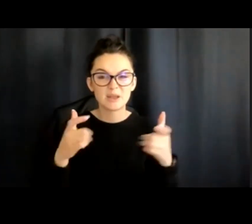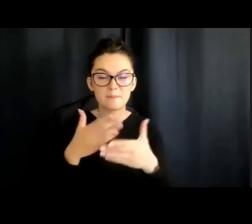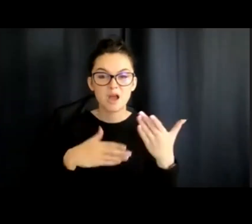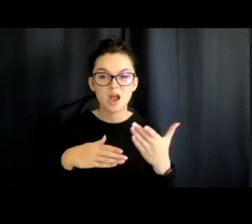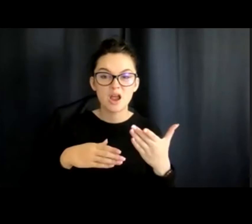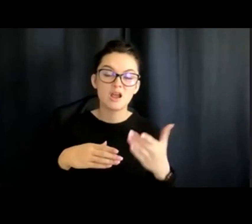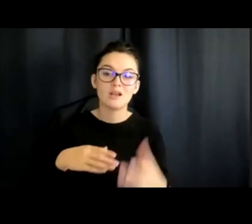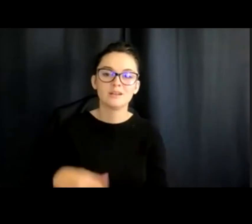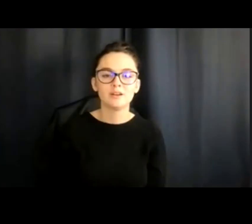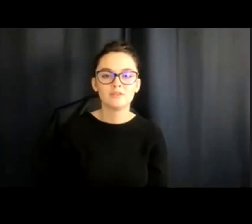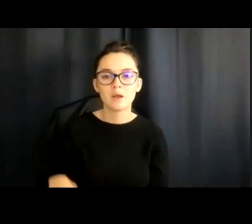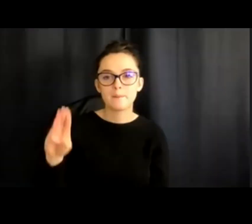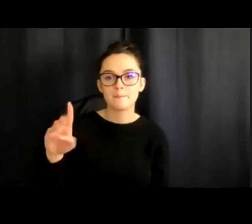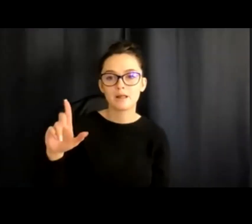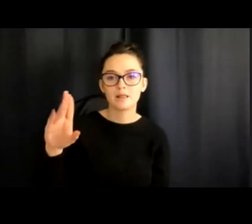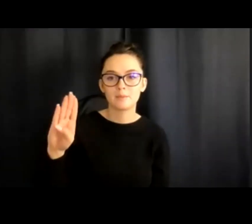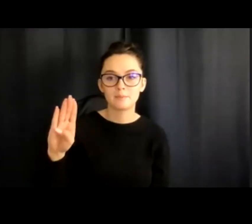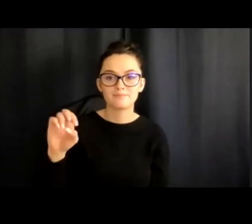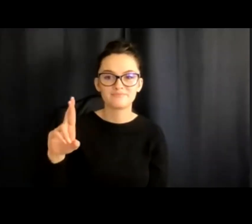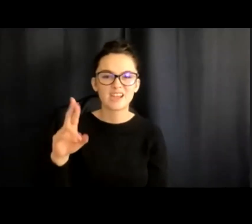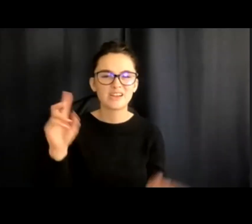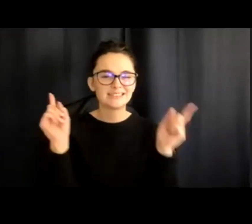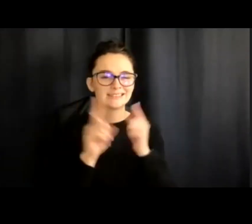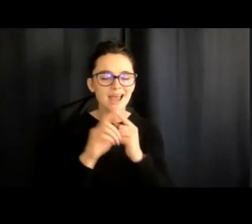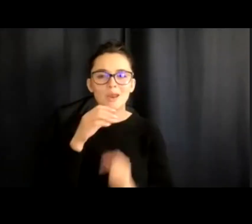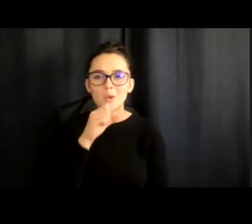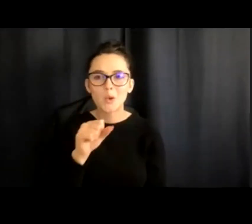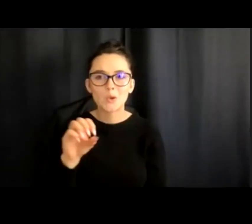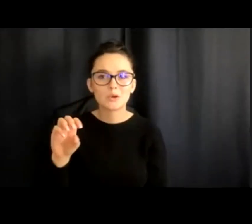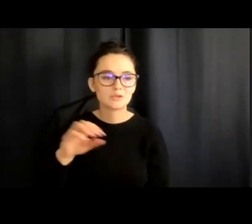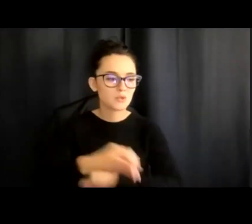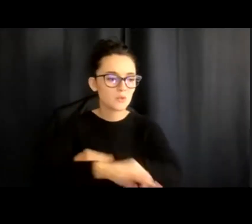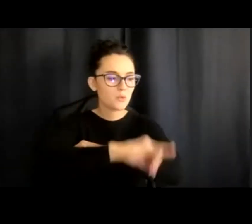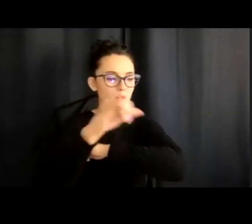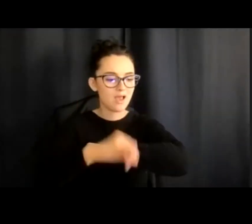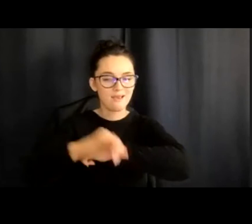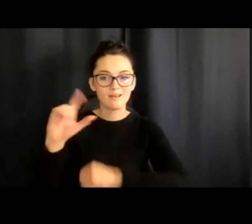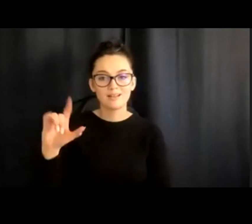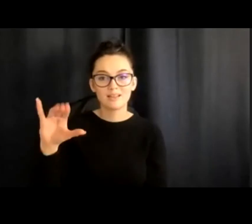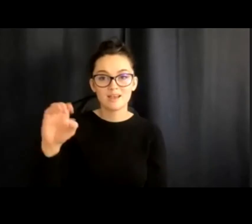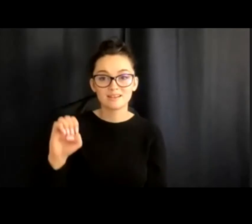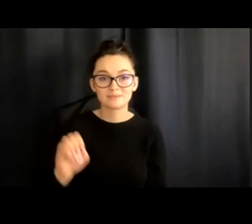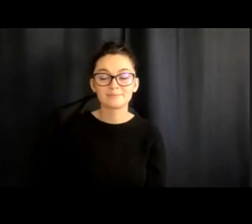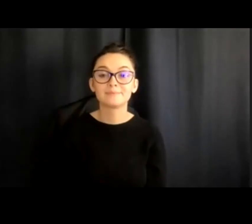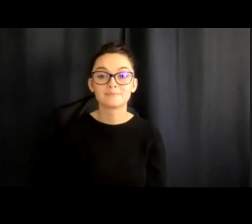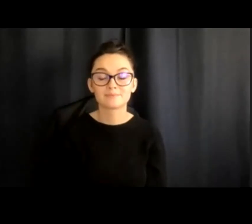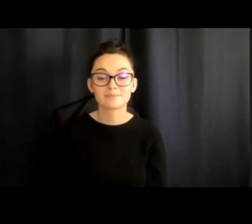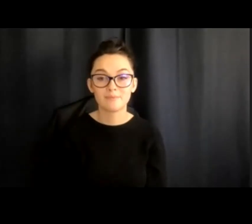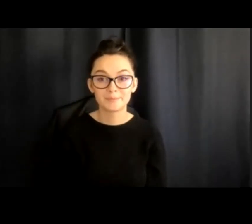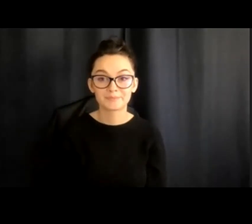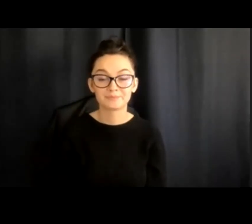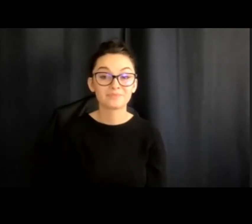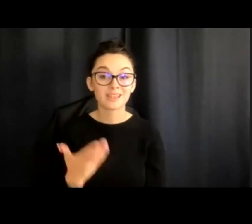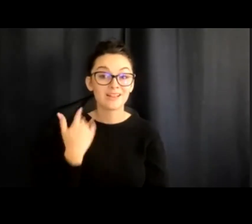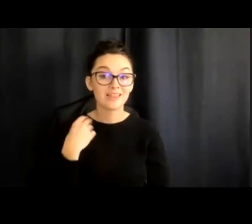whale lice. And I'll show you that in a little bit. But what I wanted to tell you, we just got back off the ocean. On our last trip,